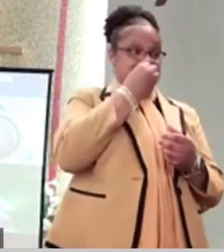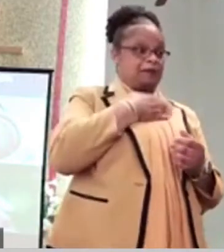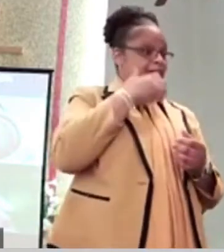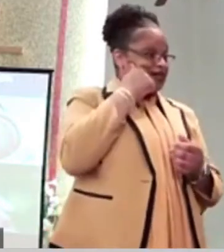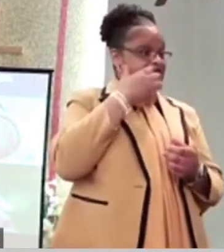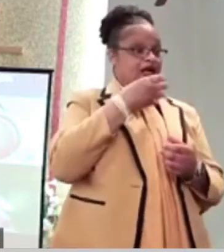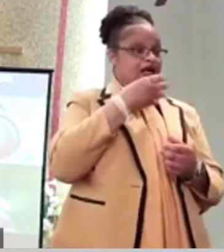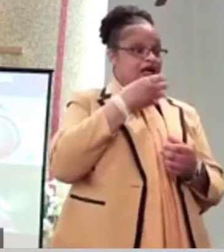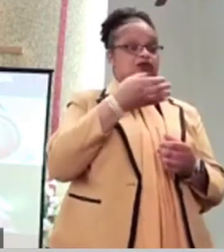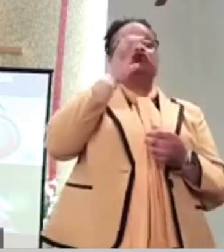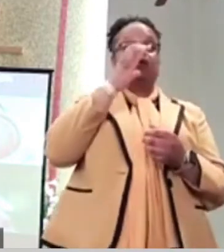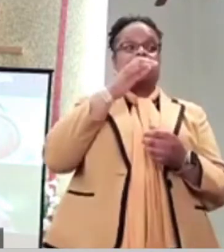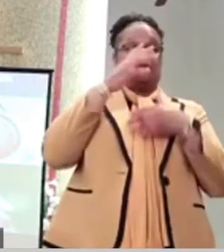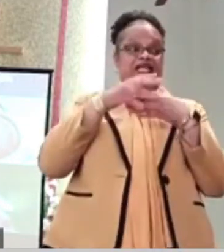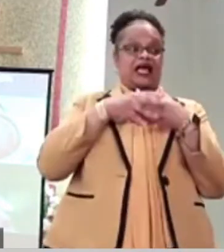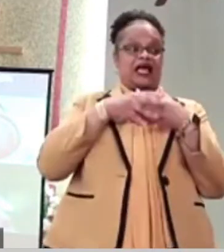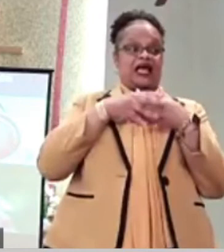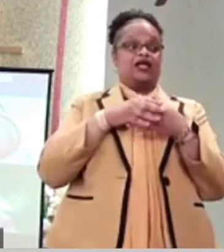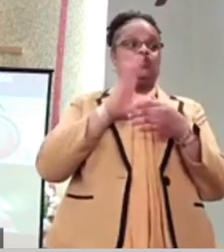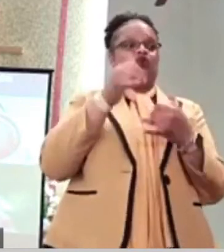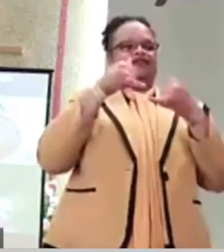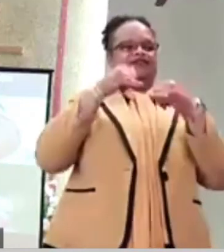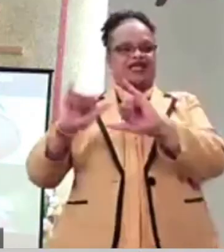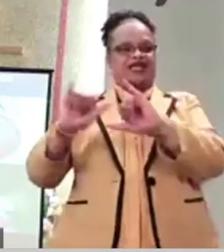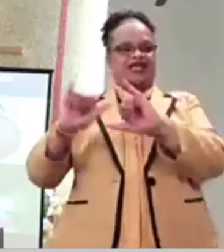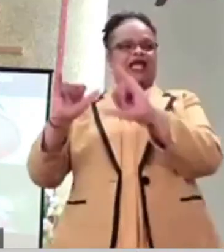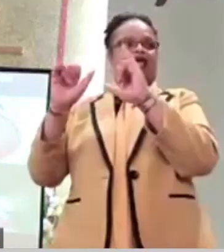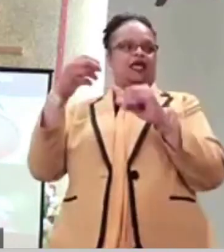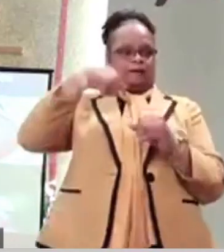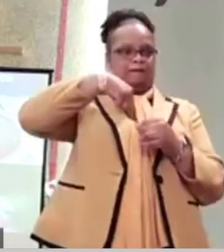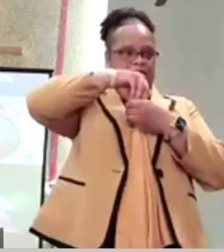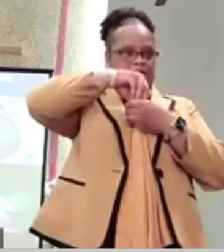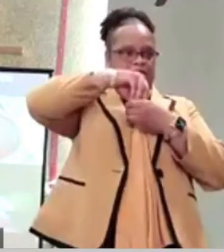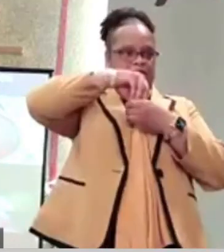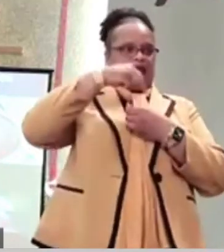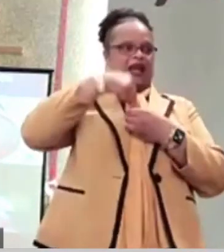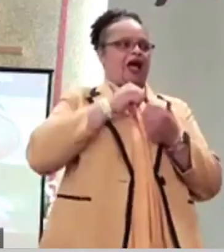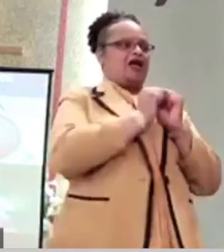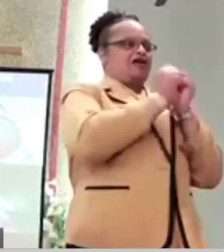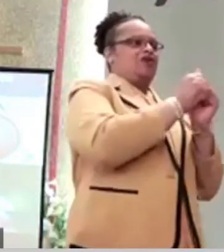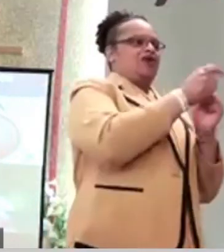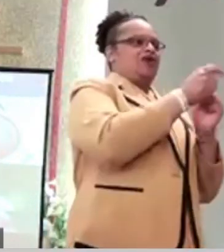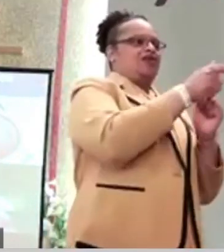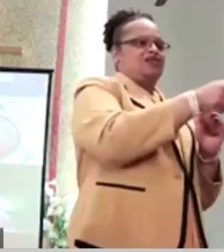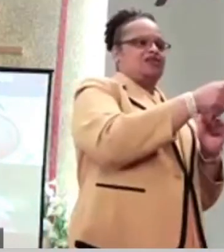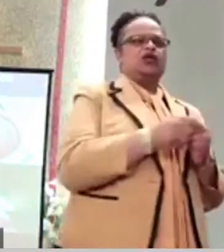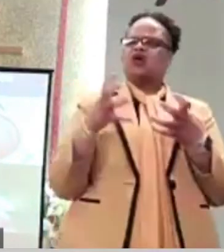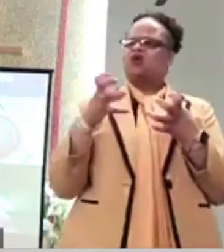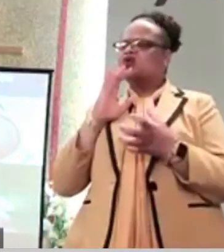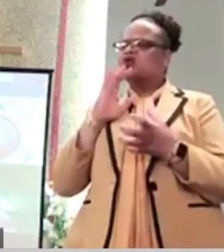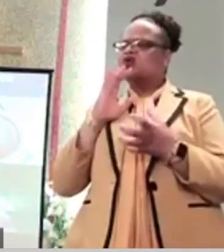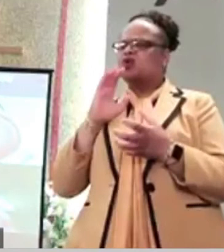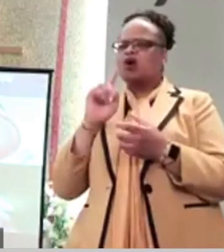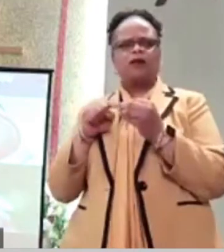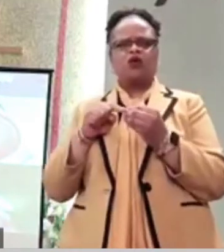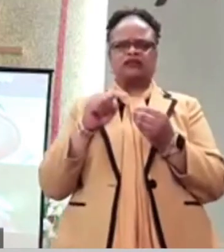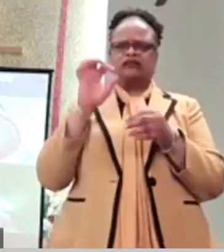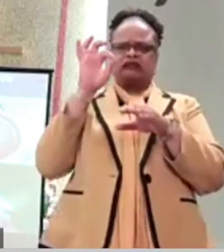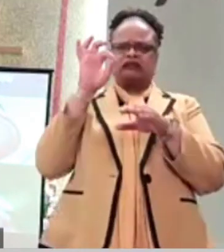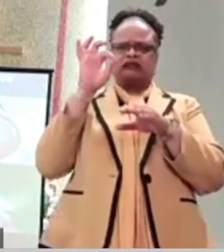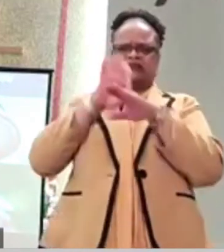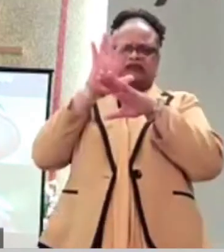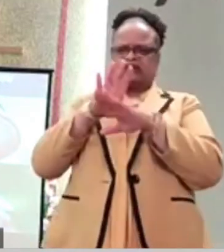and drinks my blood remains in me, and I in him. Family, I wanted to talk about mosquitoes briefly as we participate